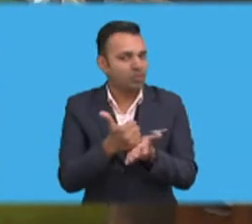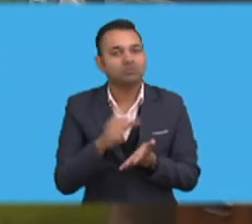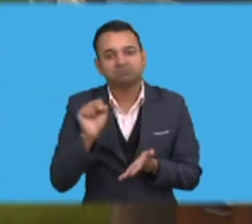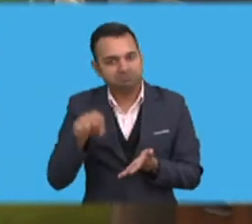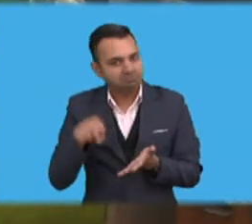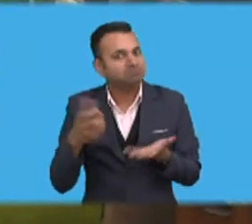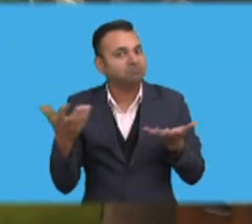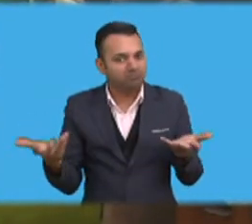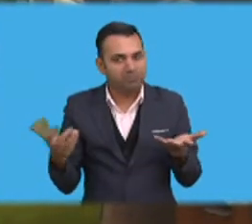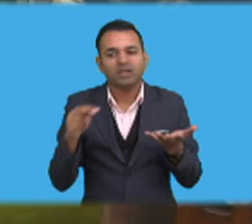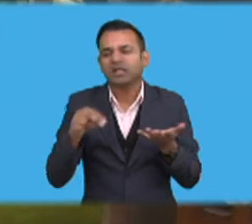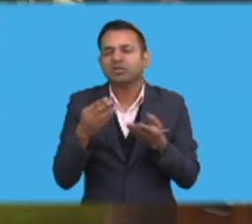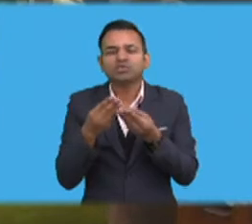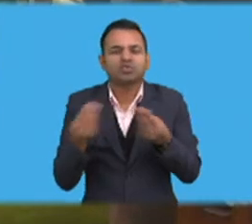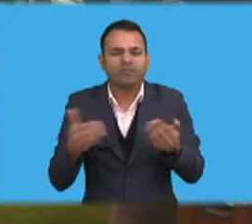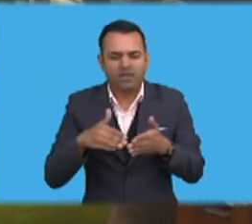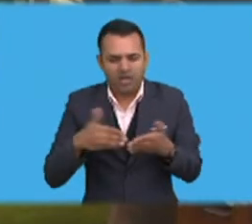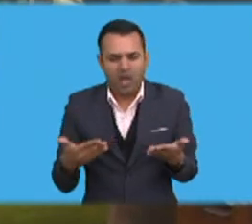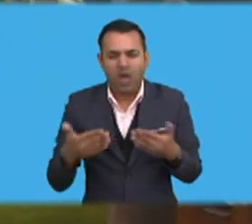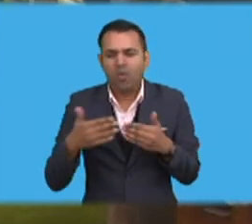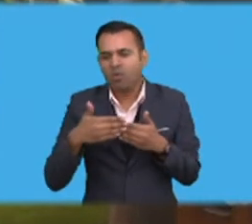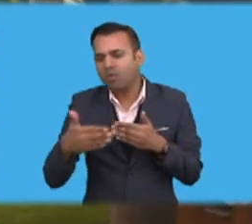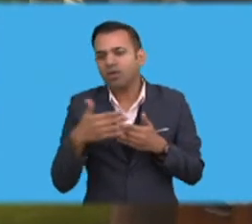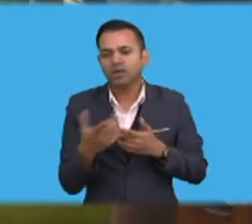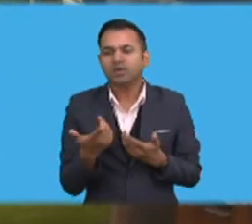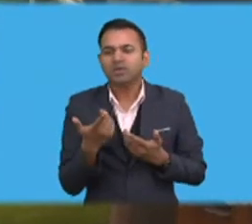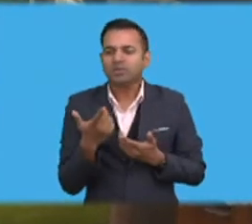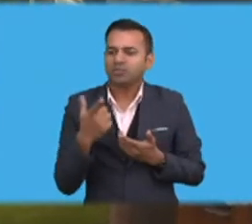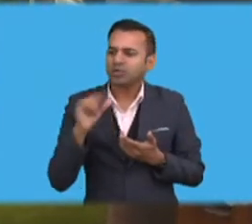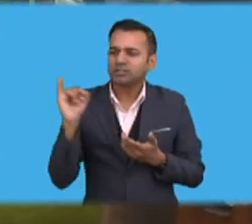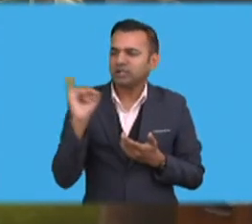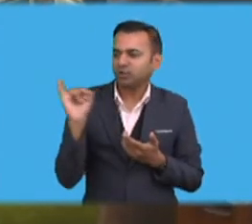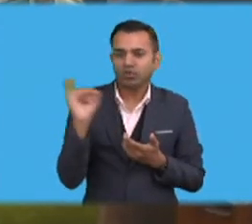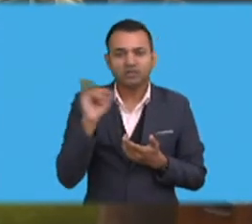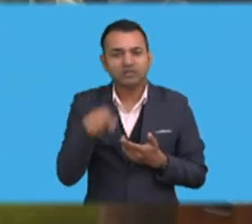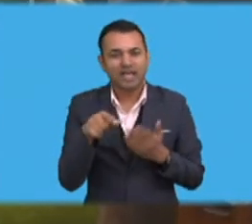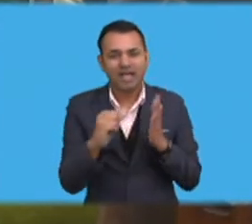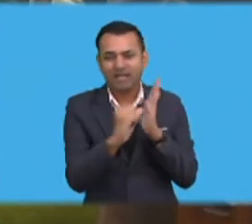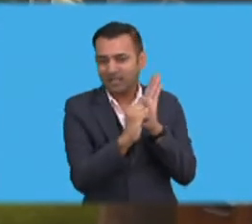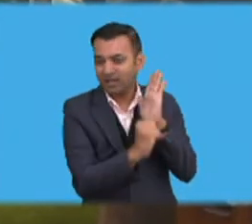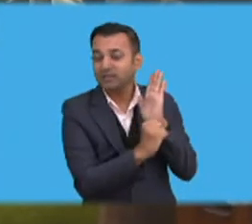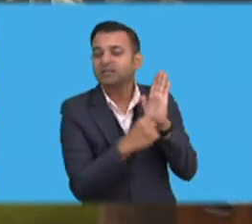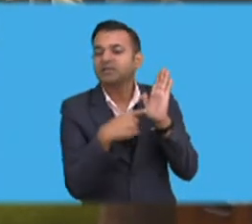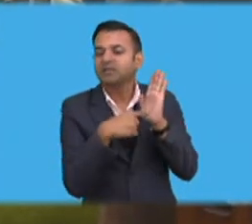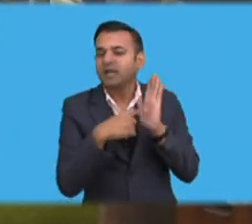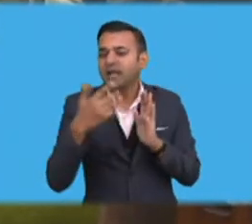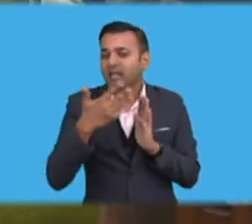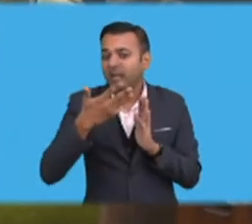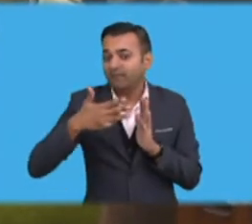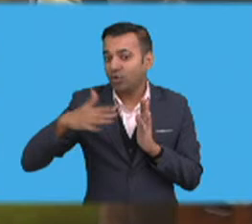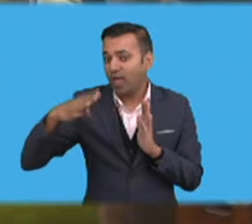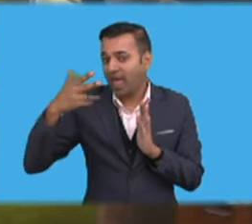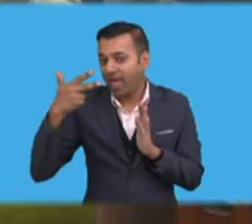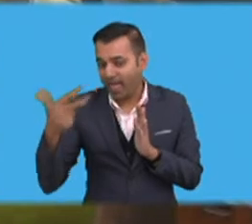with the now repealed Motor Vehicles Third-Party Insurance Act 1948. Mr. Speaker, previously under the